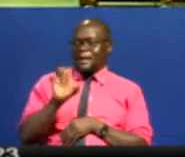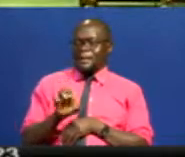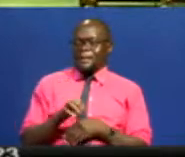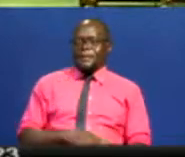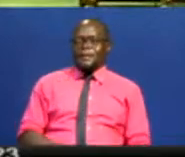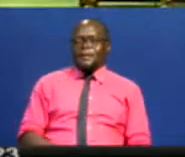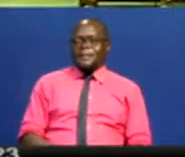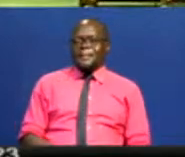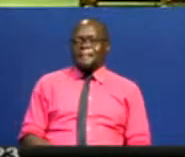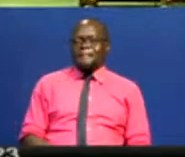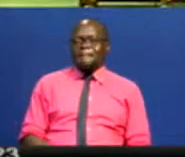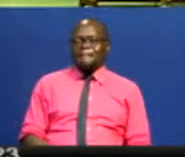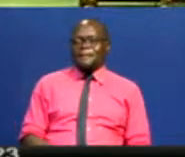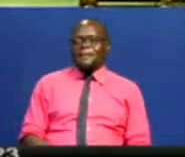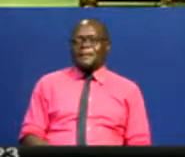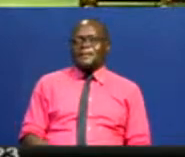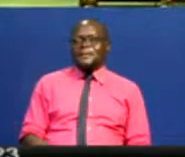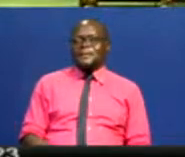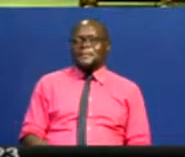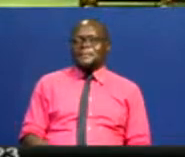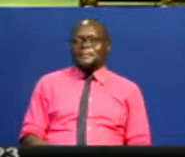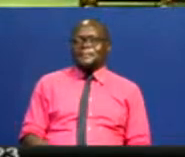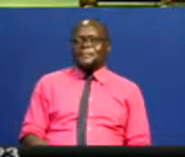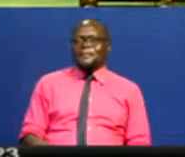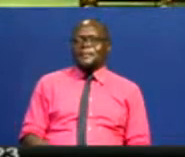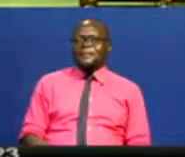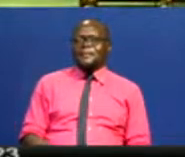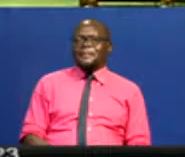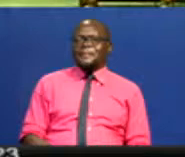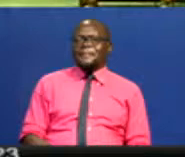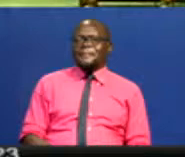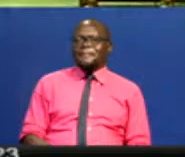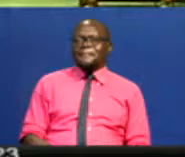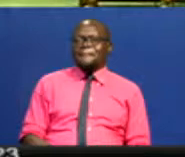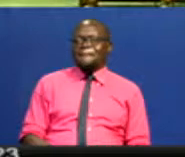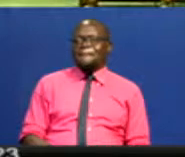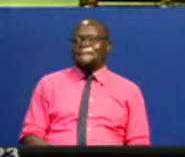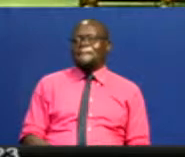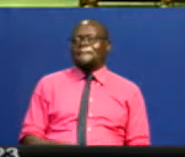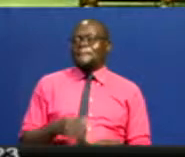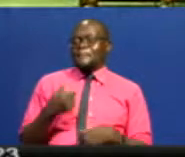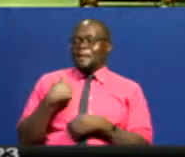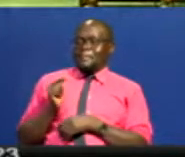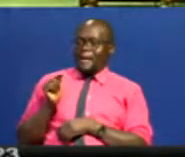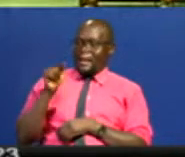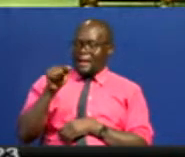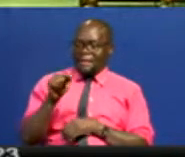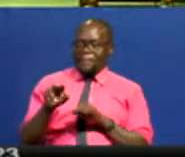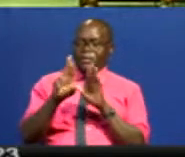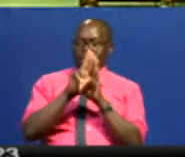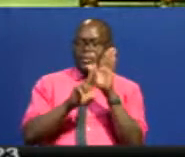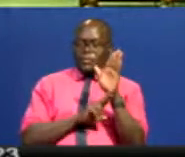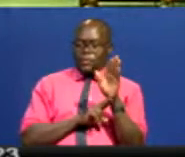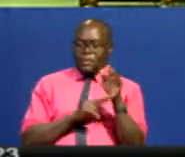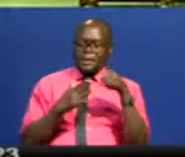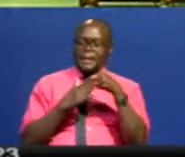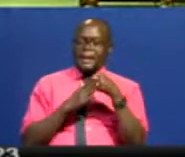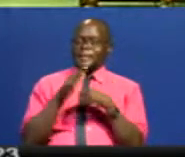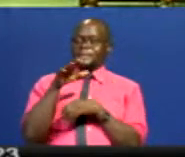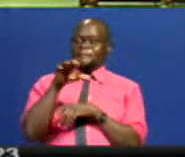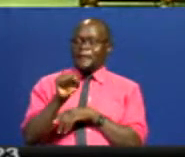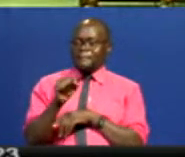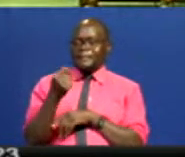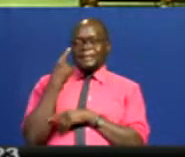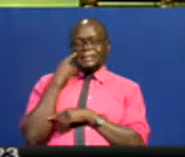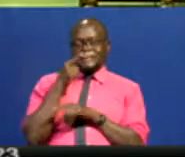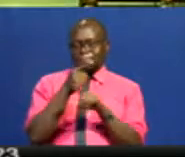My friend, what's out of order? Honorable Member. Honorable Speaker, I rise on Standing Order 95, noting the mood